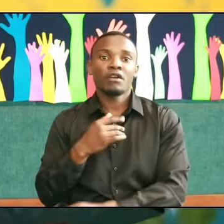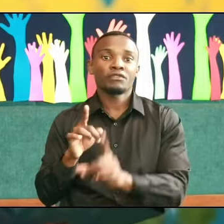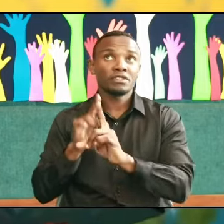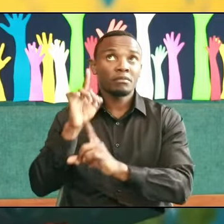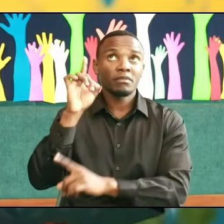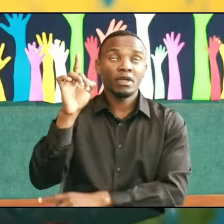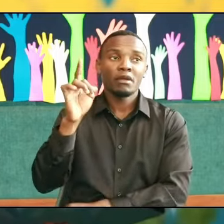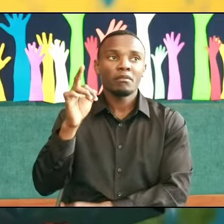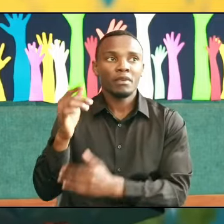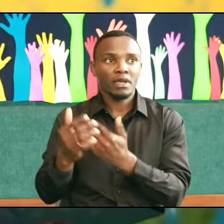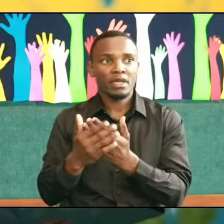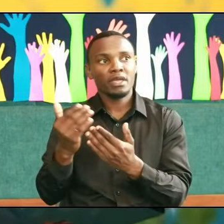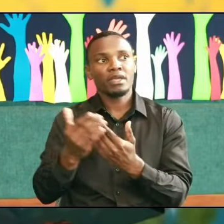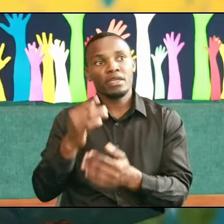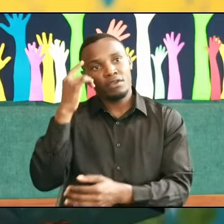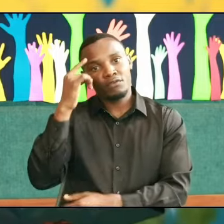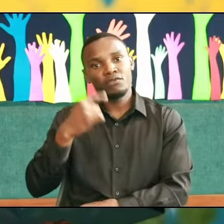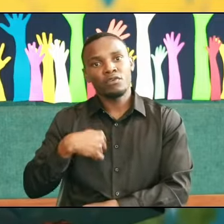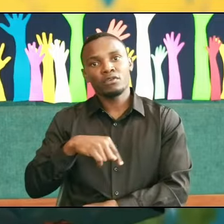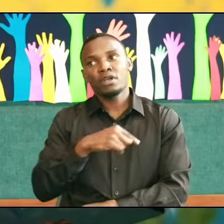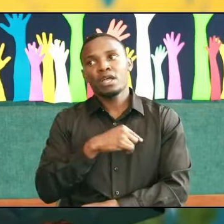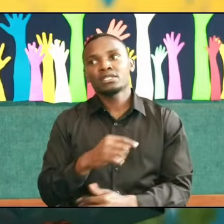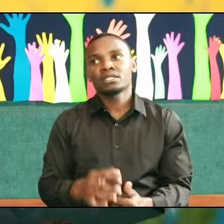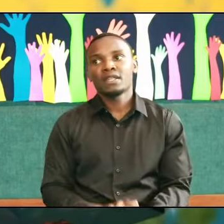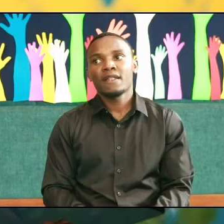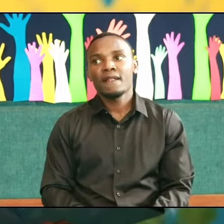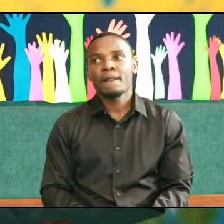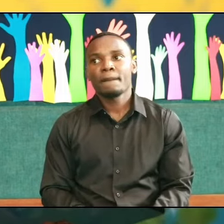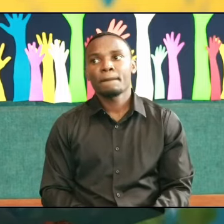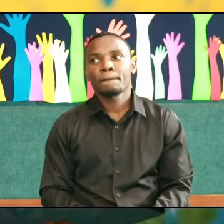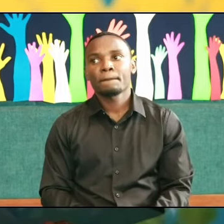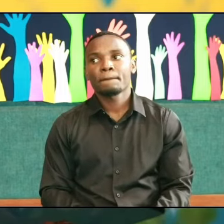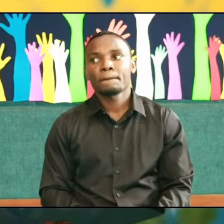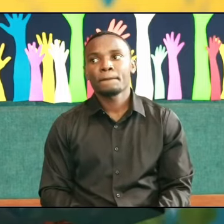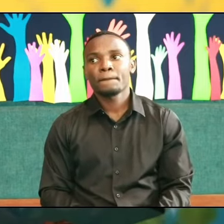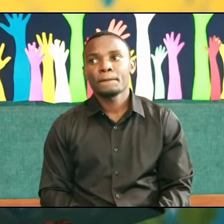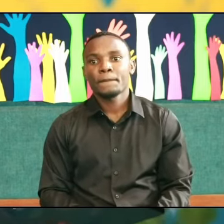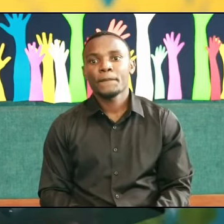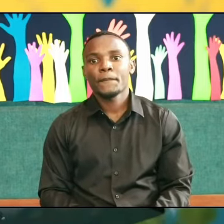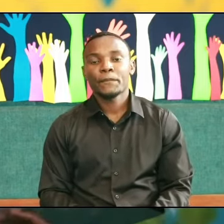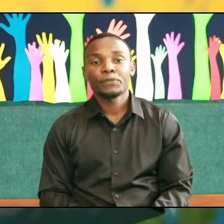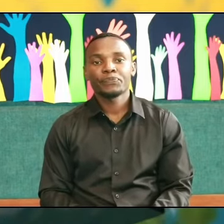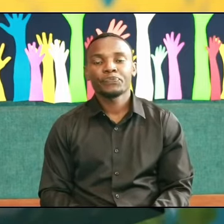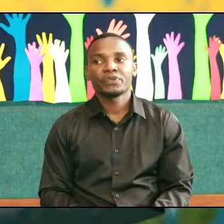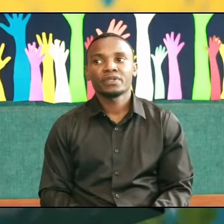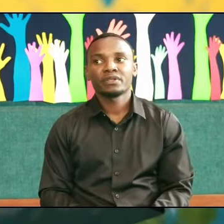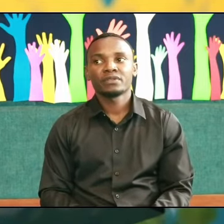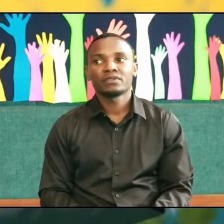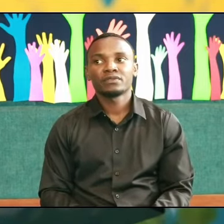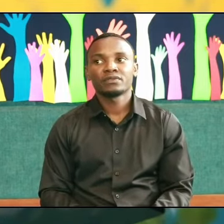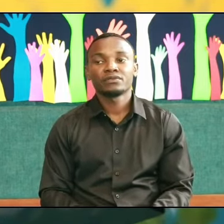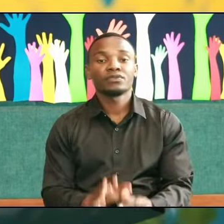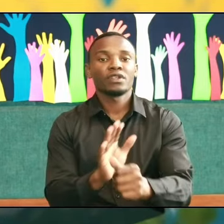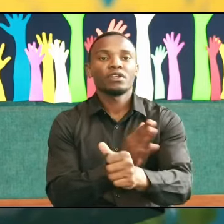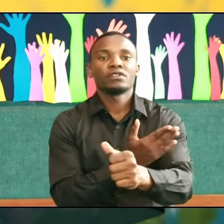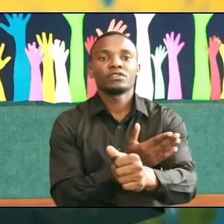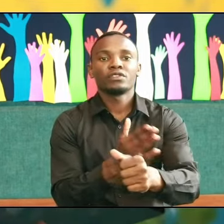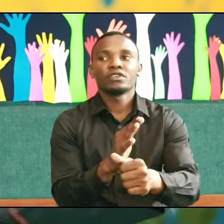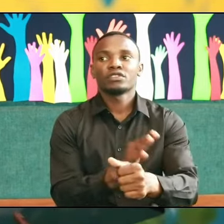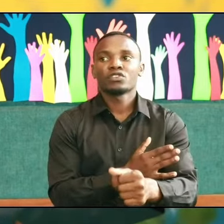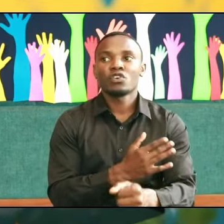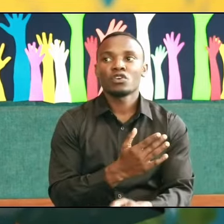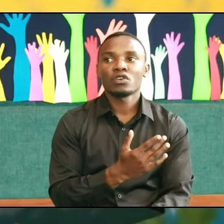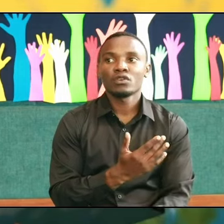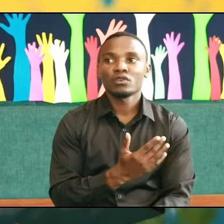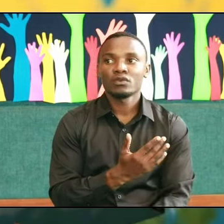heaven. The song we are going to sing now It says, trust